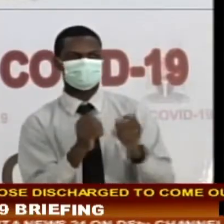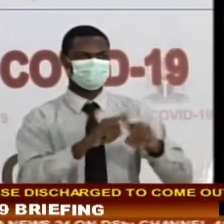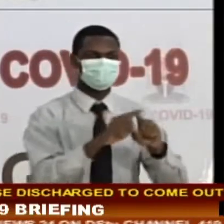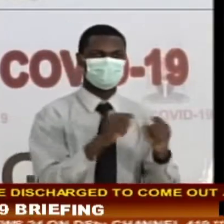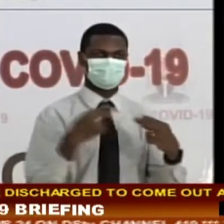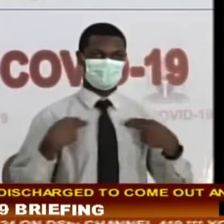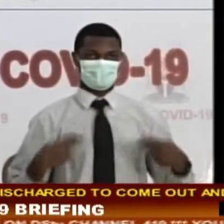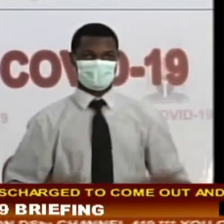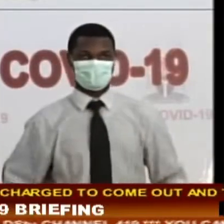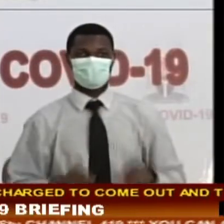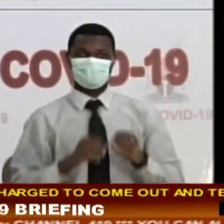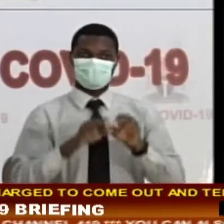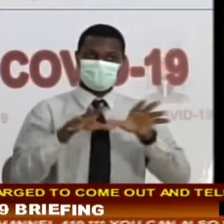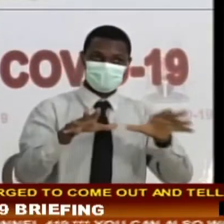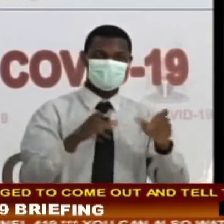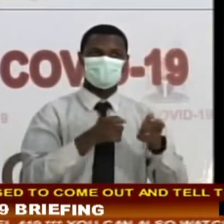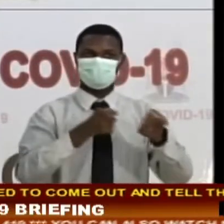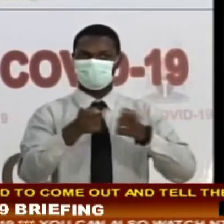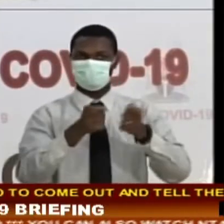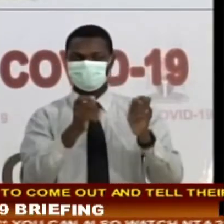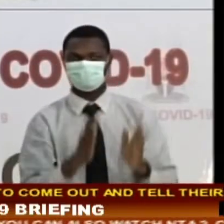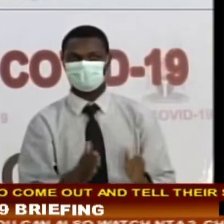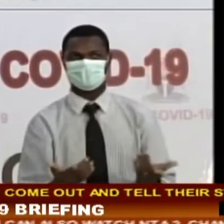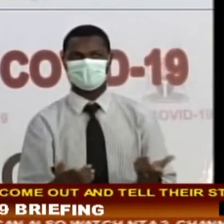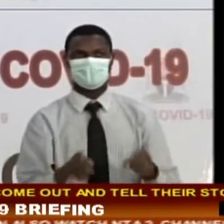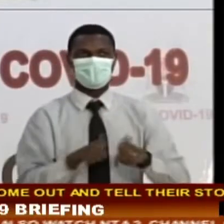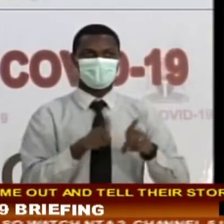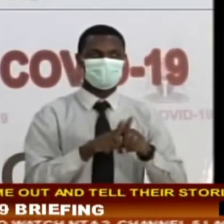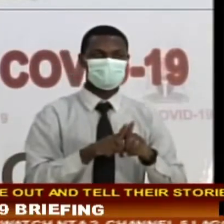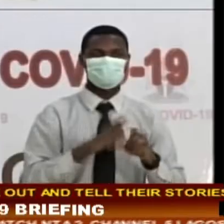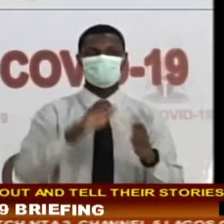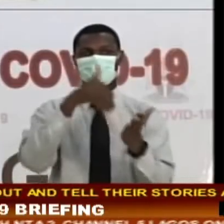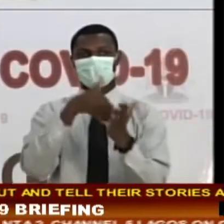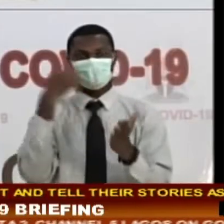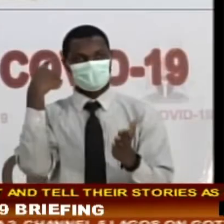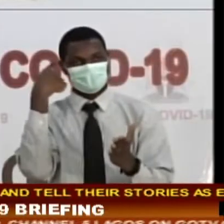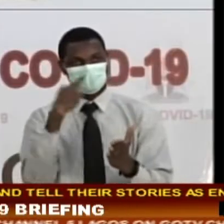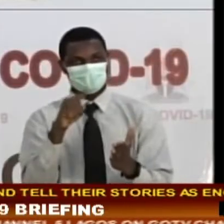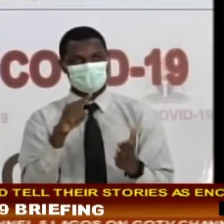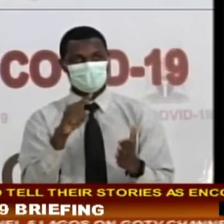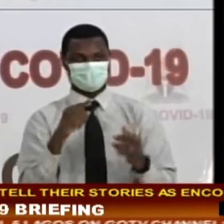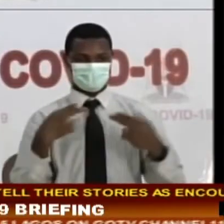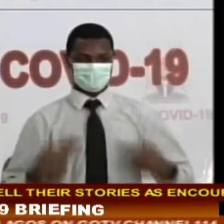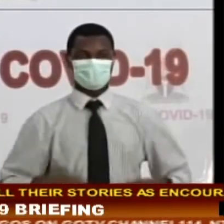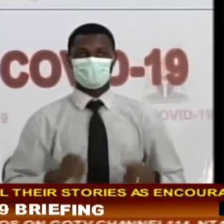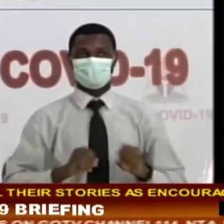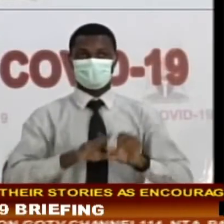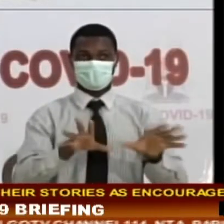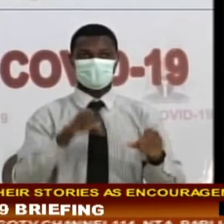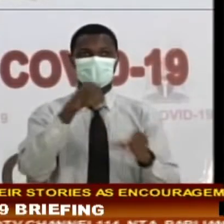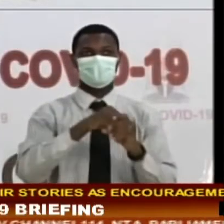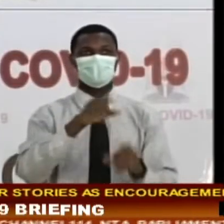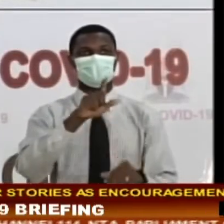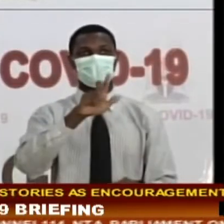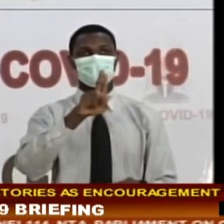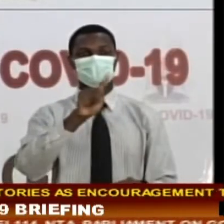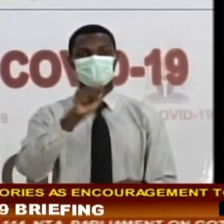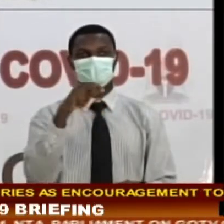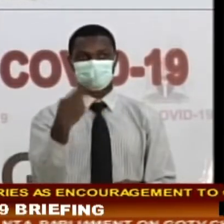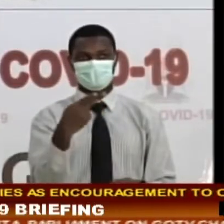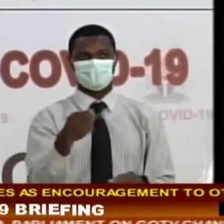genomics the center for human and zootic virology at loose and many other partners in the academic sphere to start